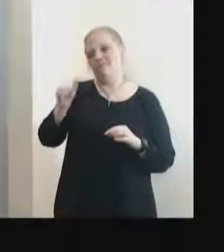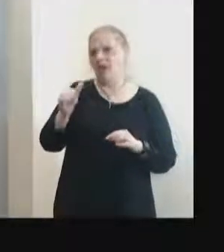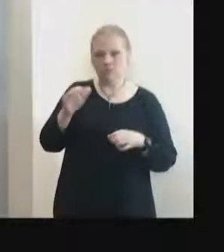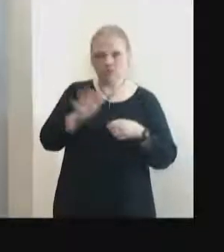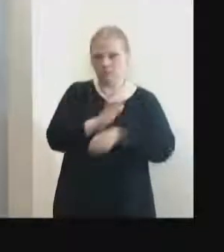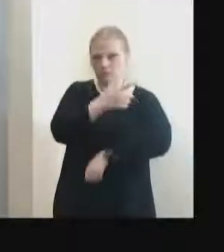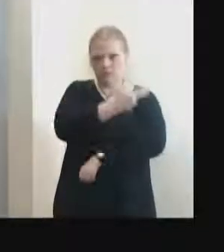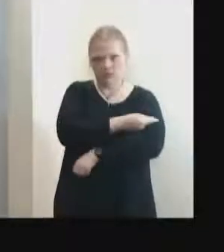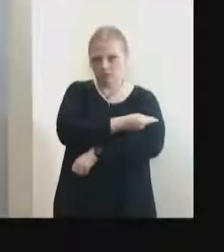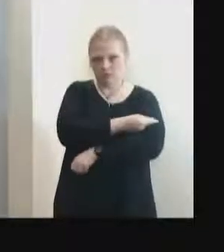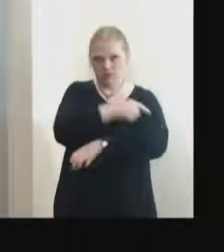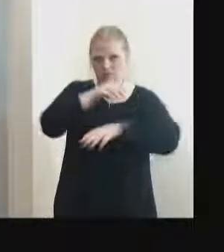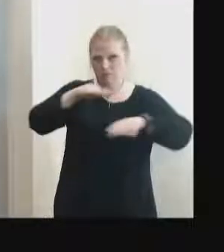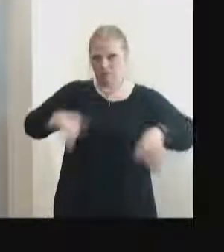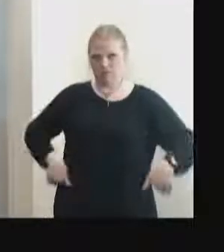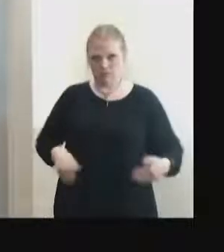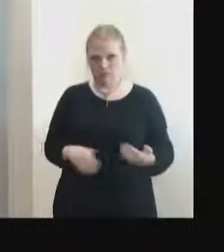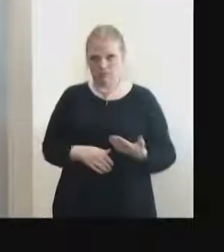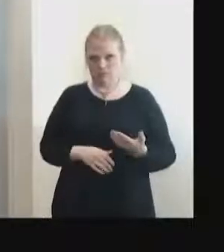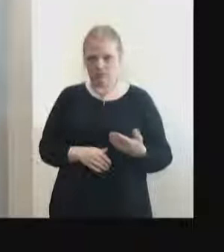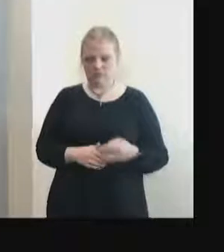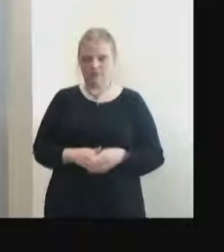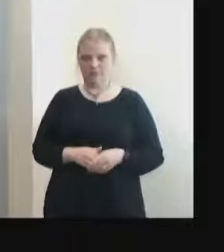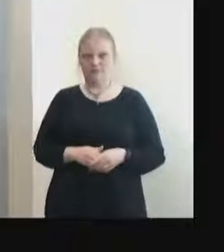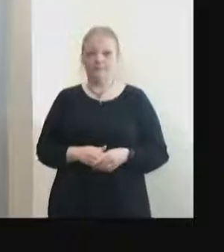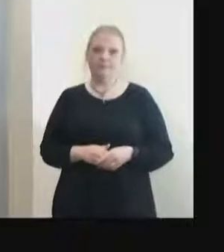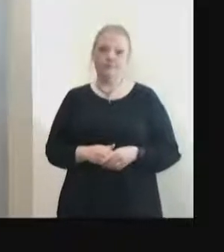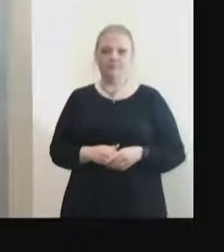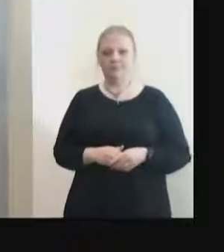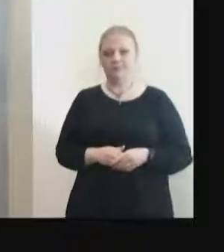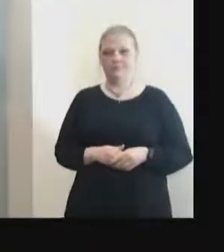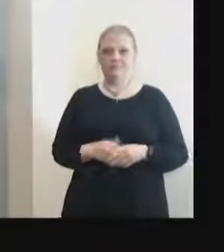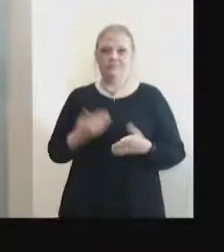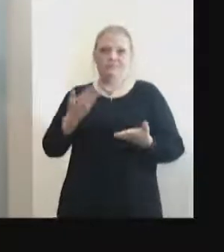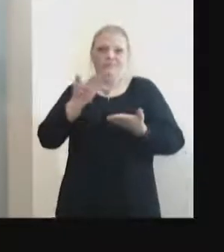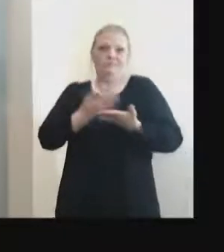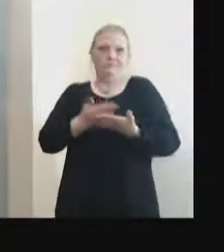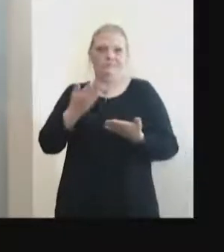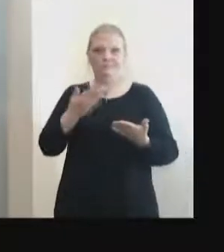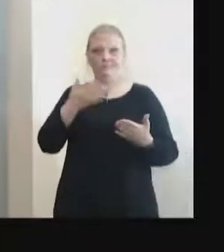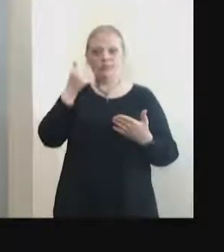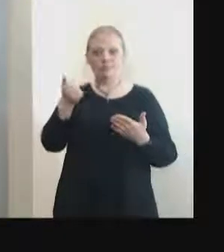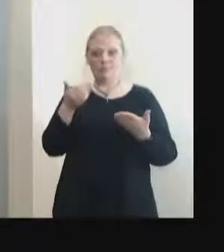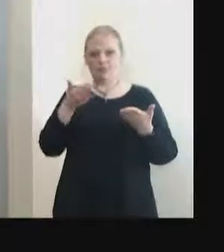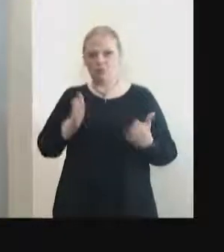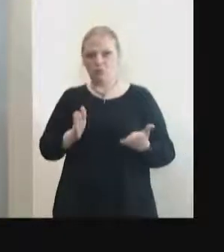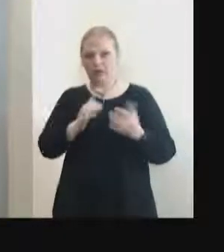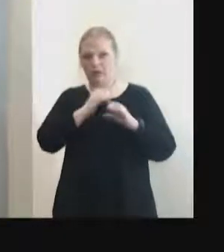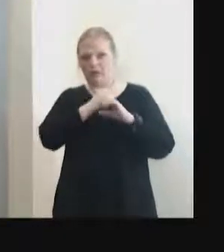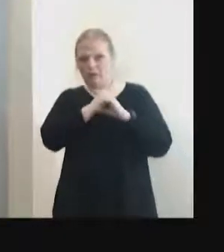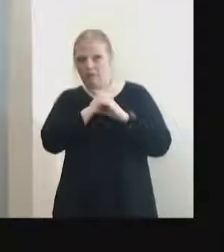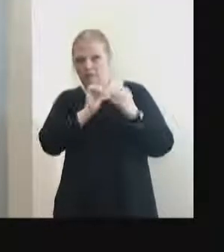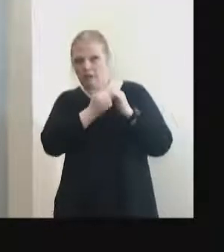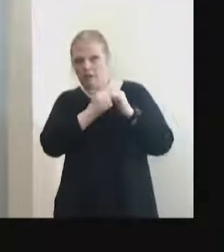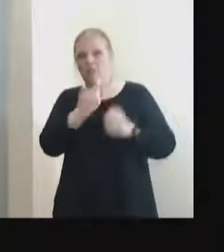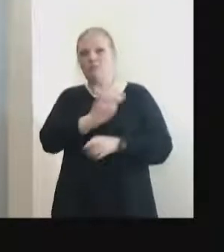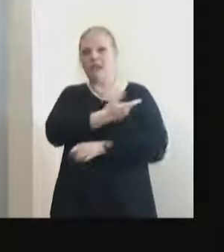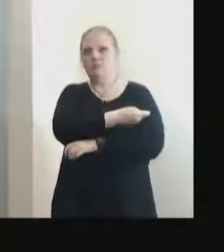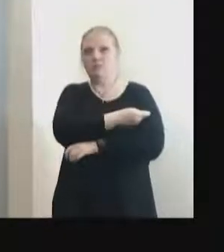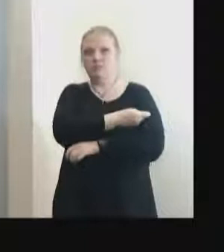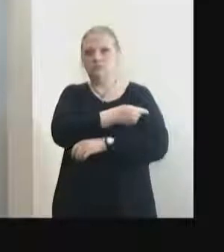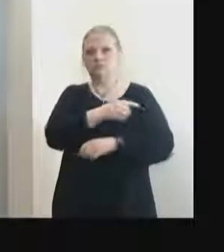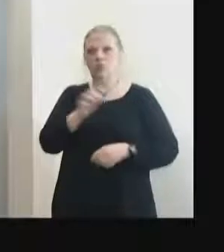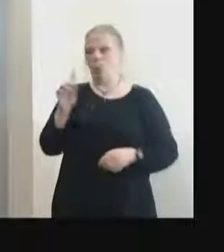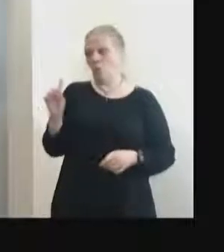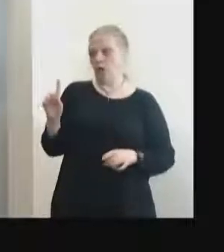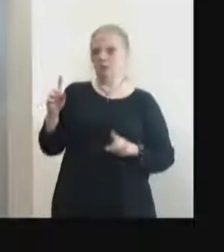vaccinated. And it just goes to show that the best way to protect yourself is to be vaccinated. Only 1 person